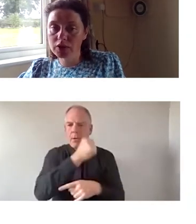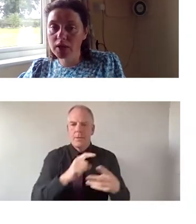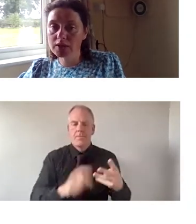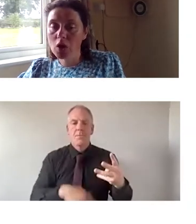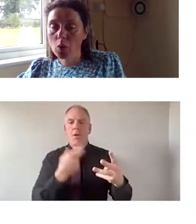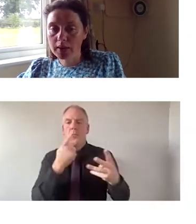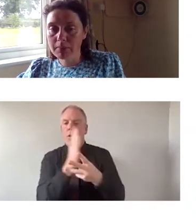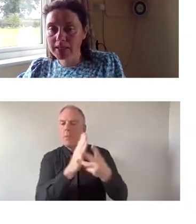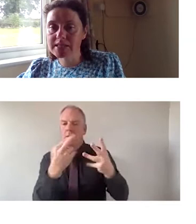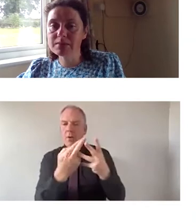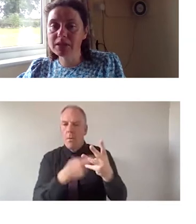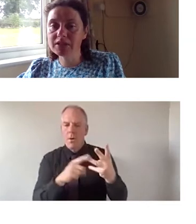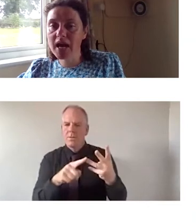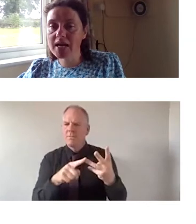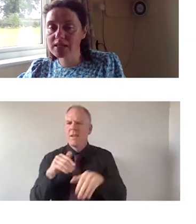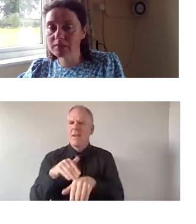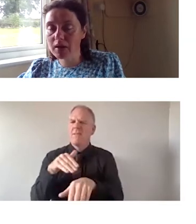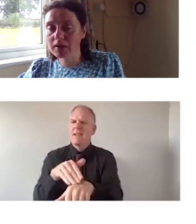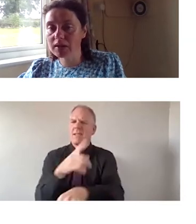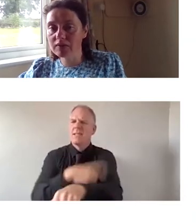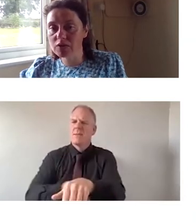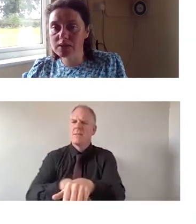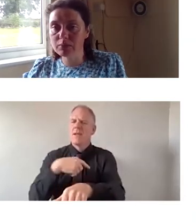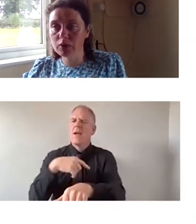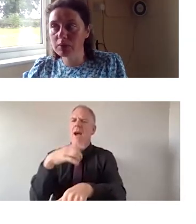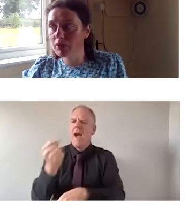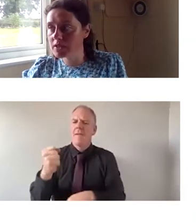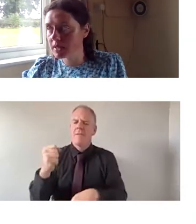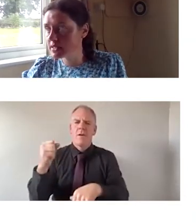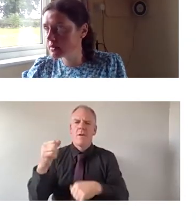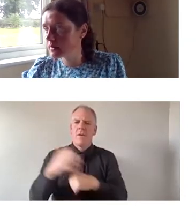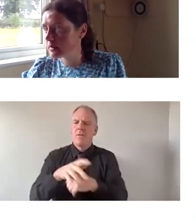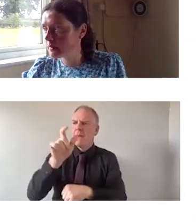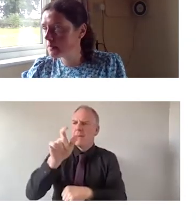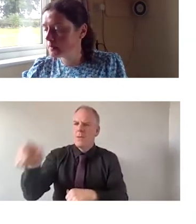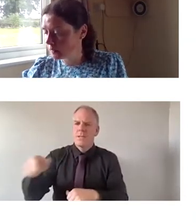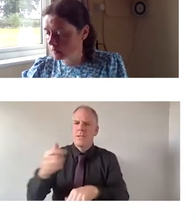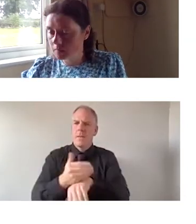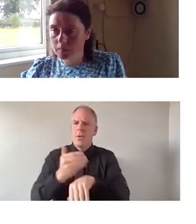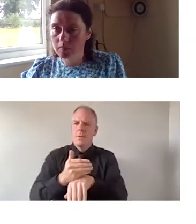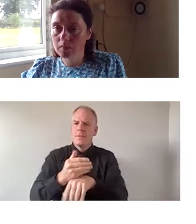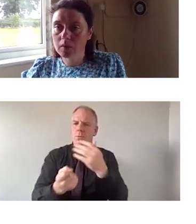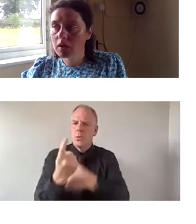we want to look at what impact disability has on an individual's employment prospects.